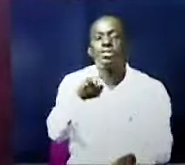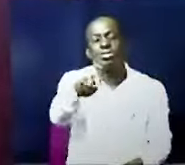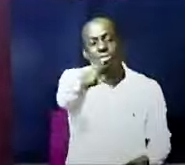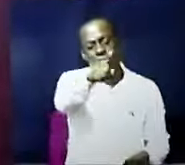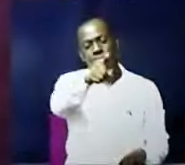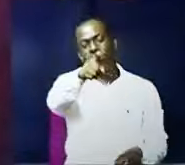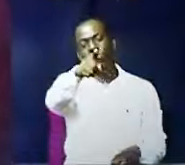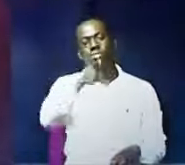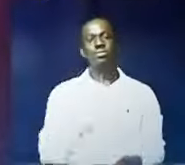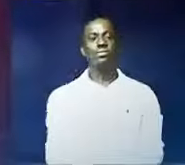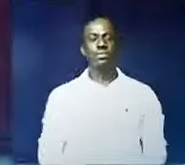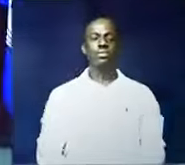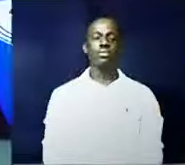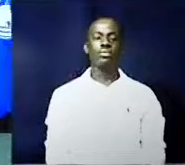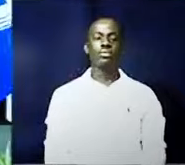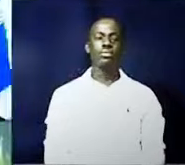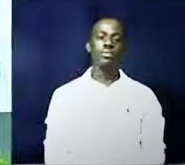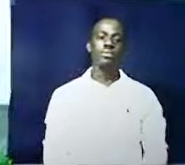the